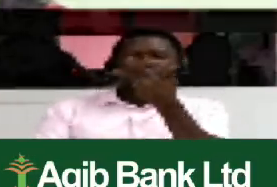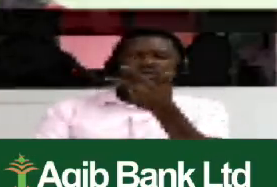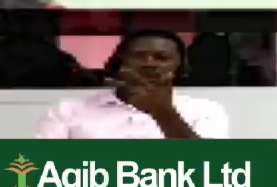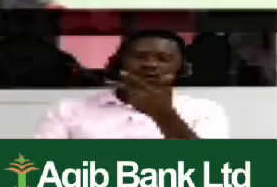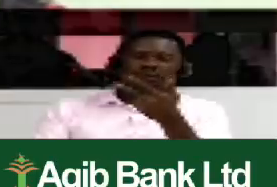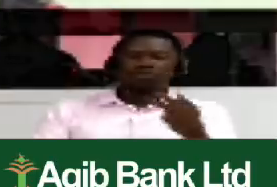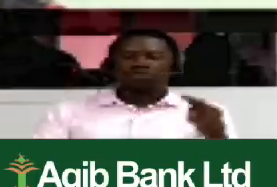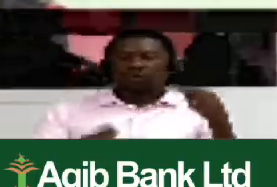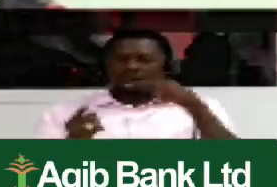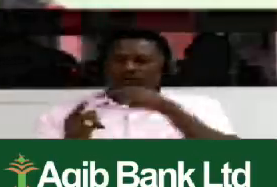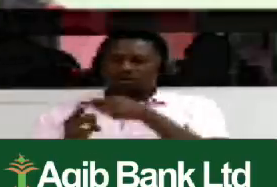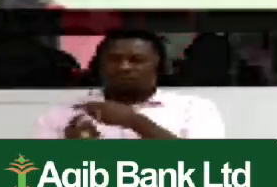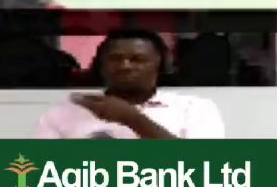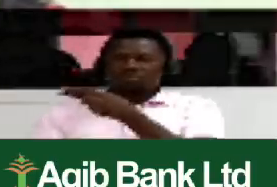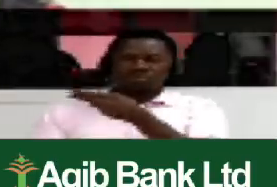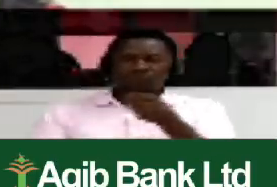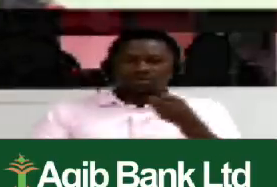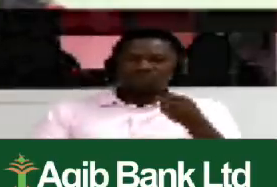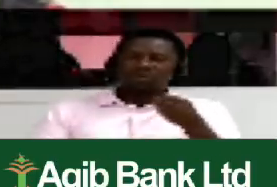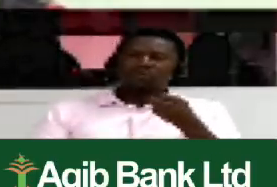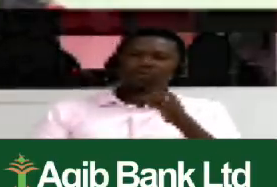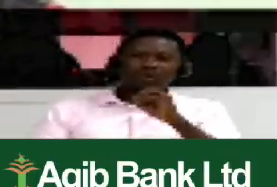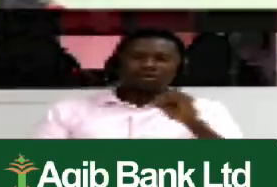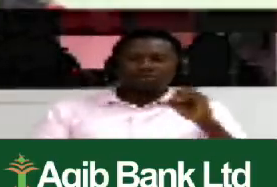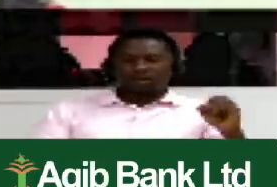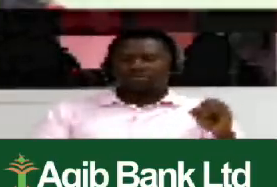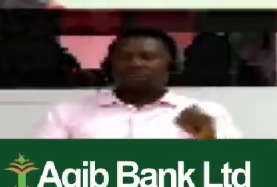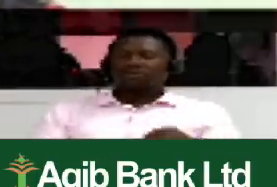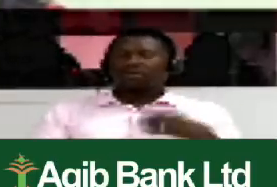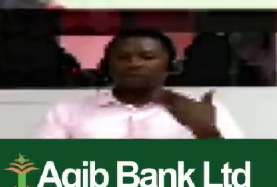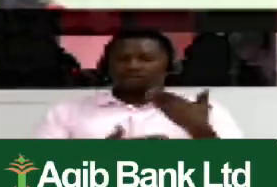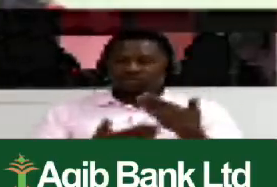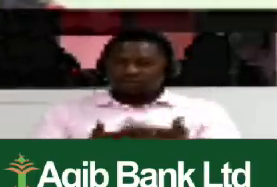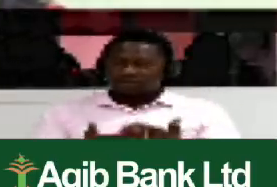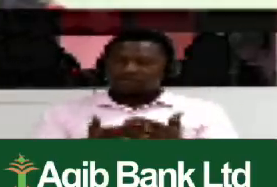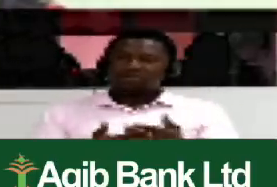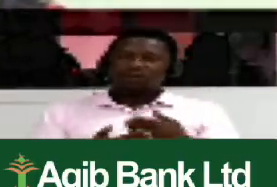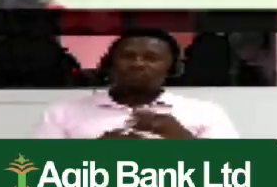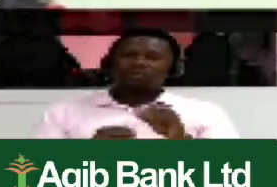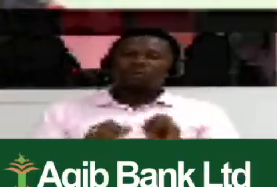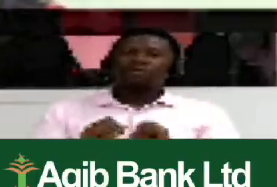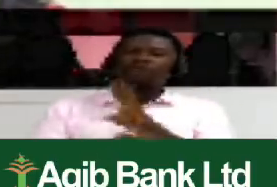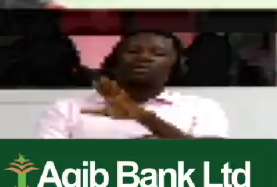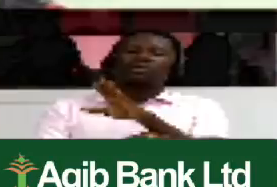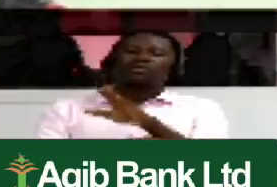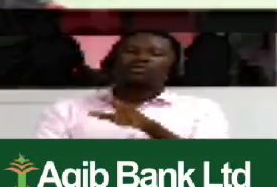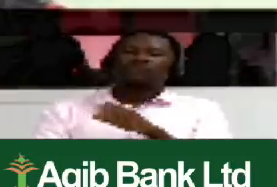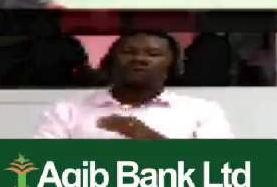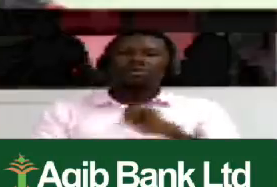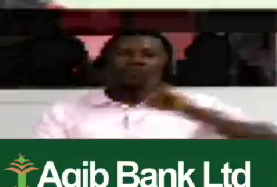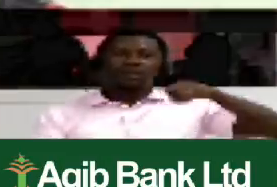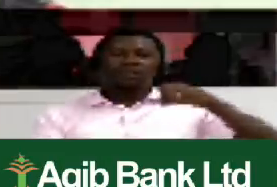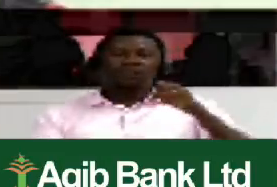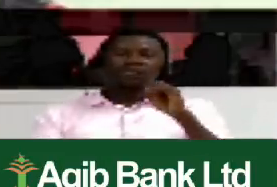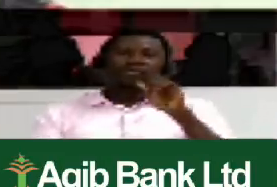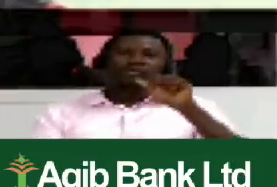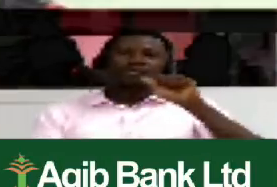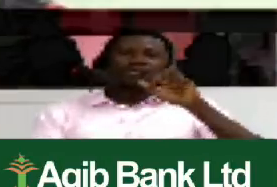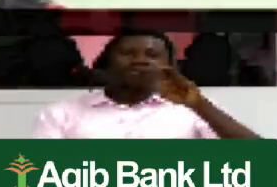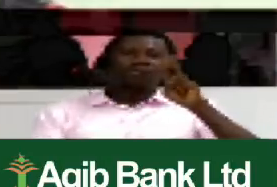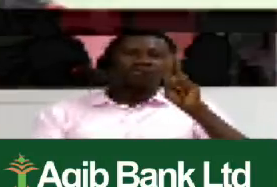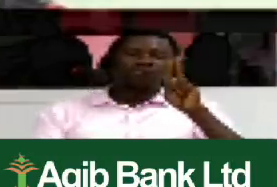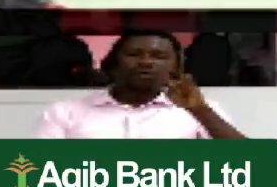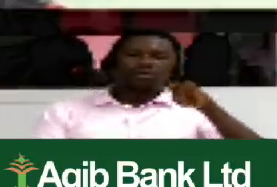1998 to 2000. And then after completion, I was posted to Jarume Koto Basic Cycle